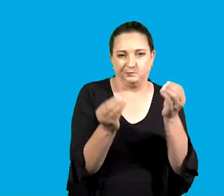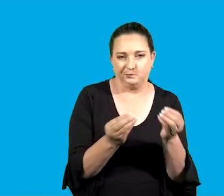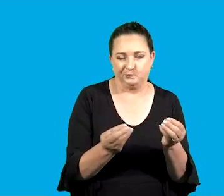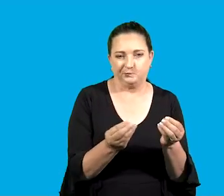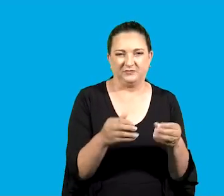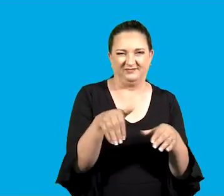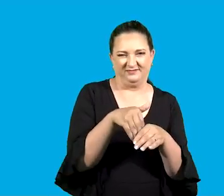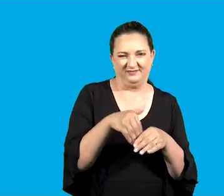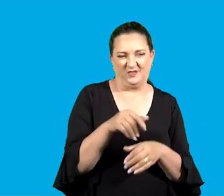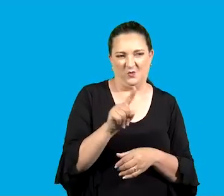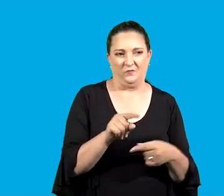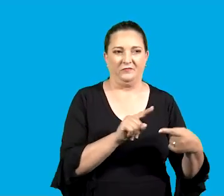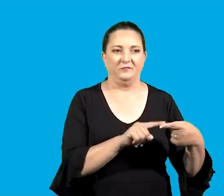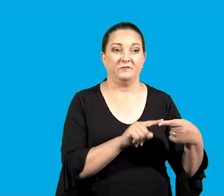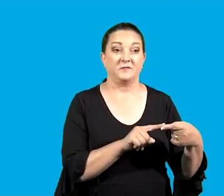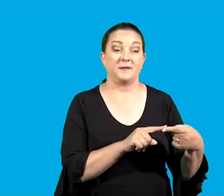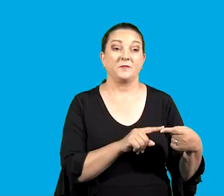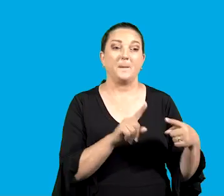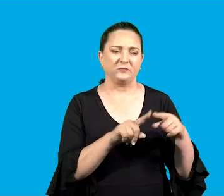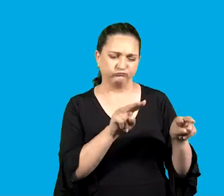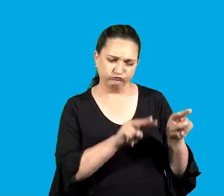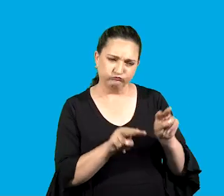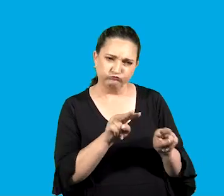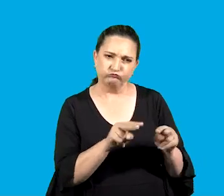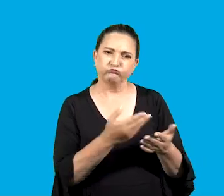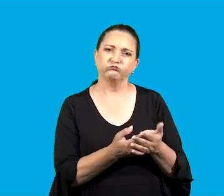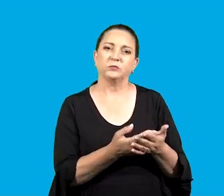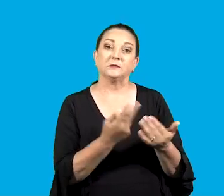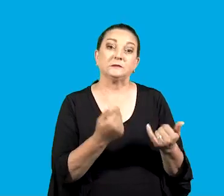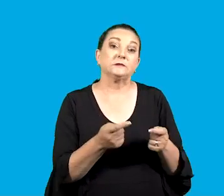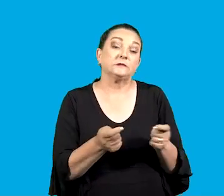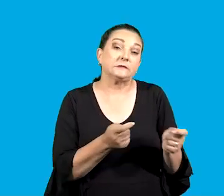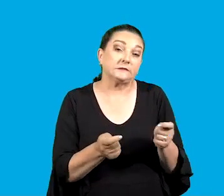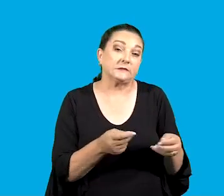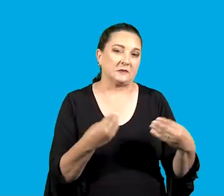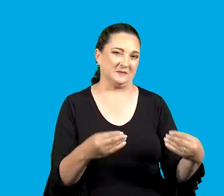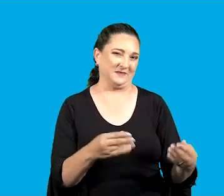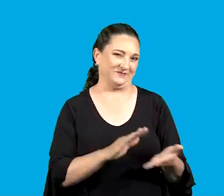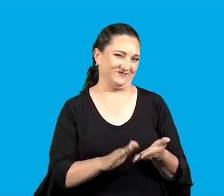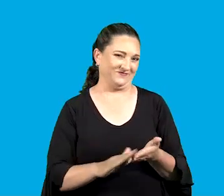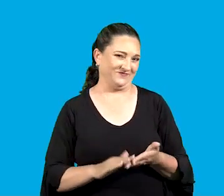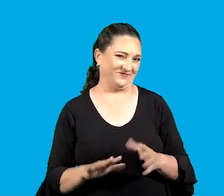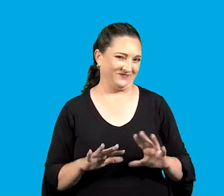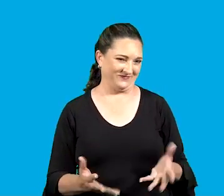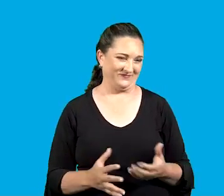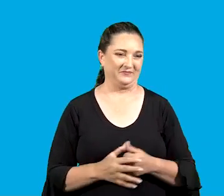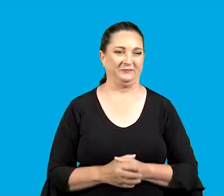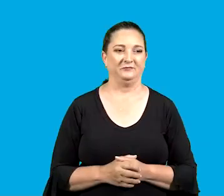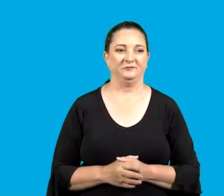now. Management will use the existing information to monitor and control the business operations. All